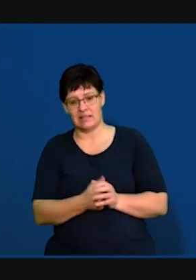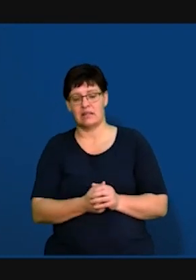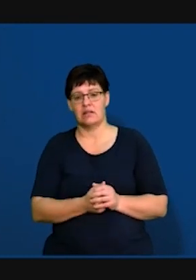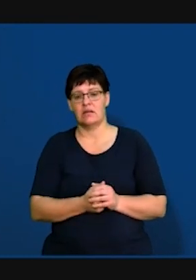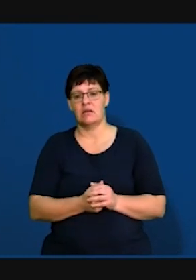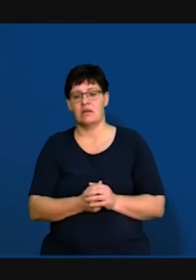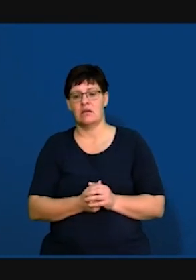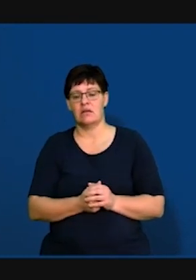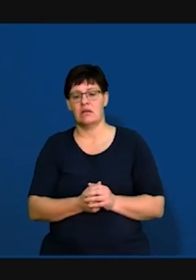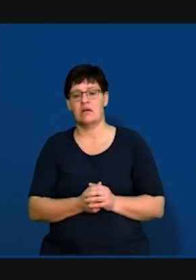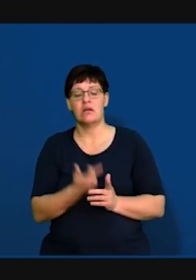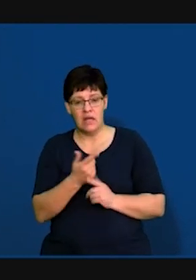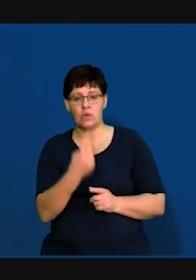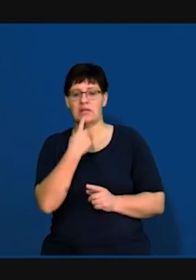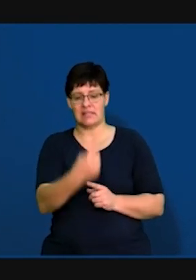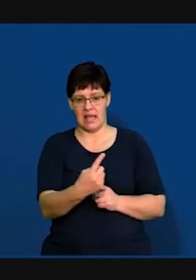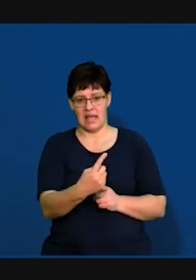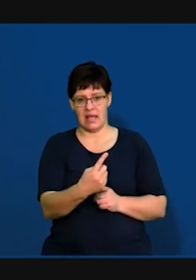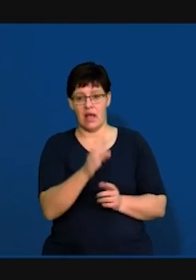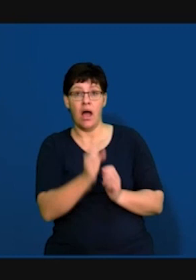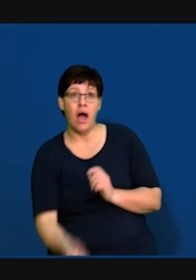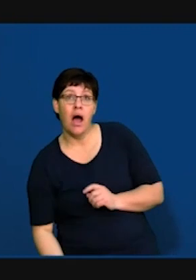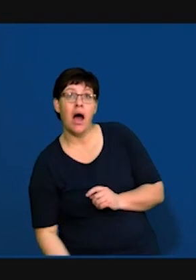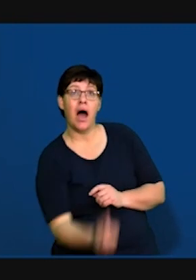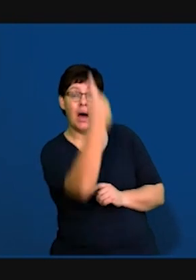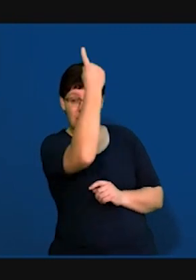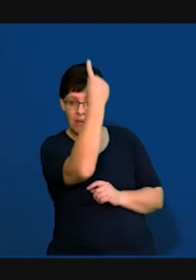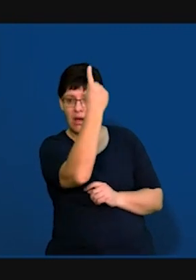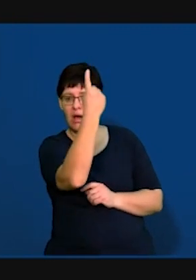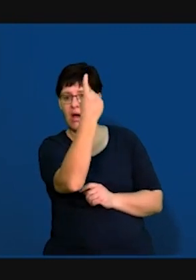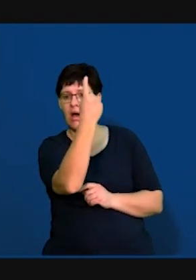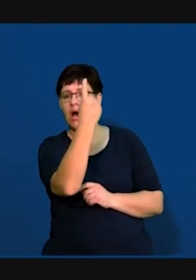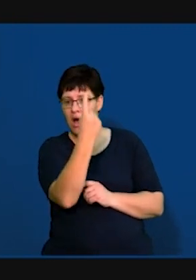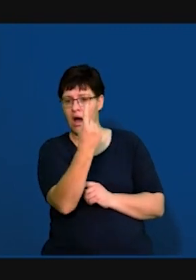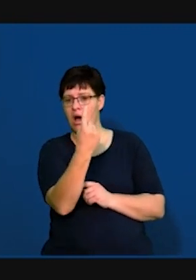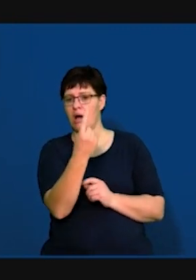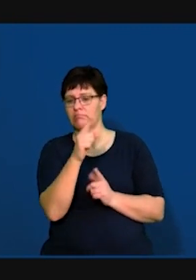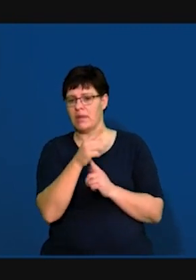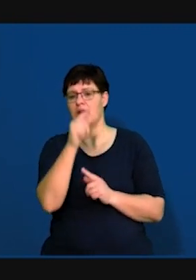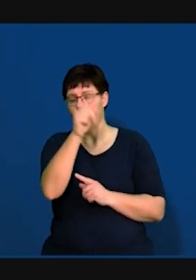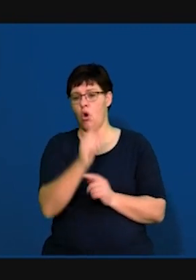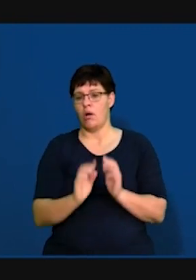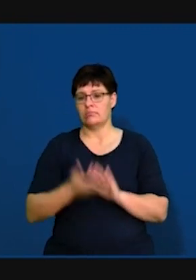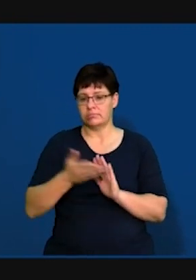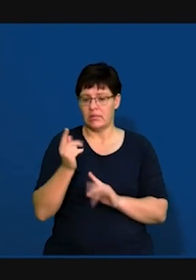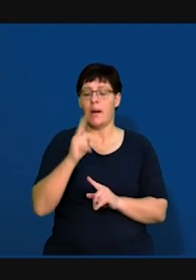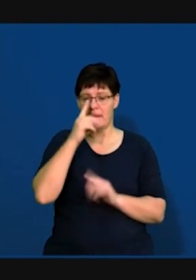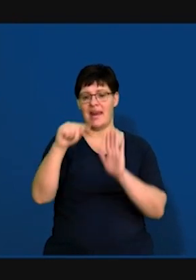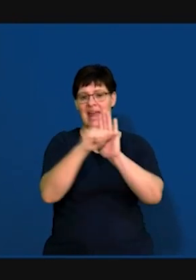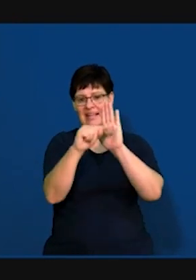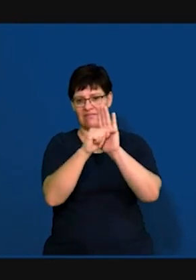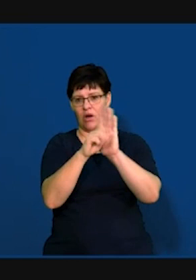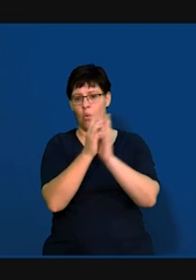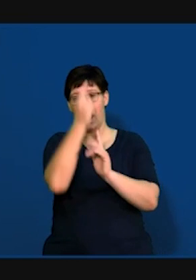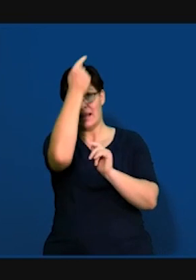Make sure that you immediately say, if you say upwards is positive, meaning your acceleration will be negative, which is downwards, okay?